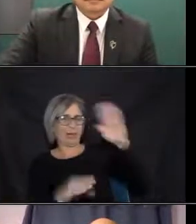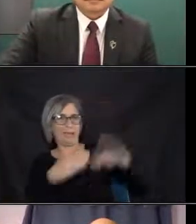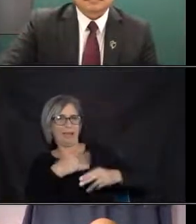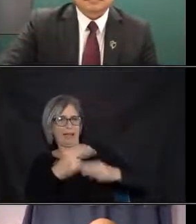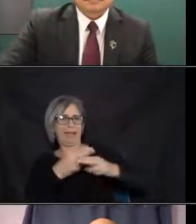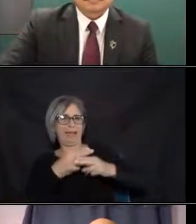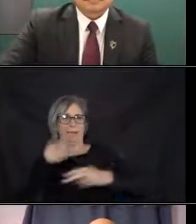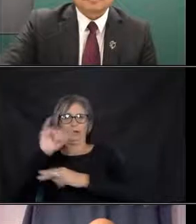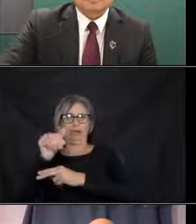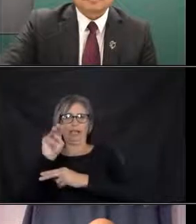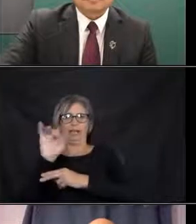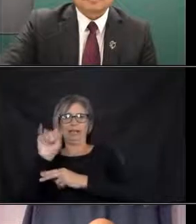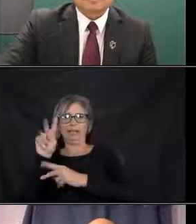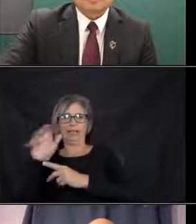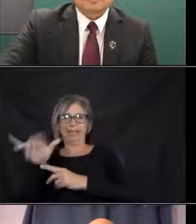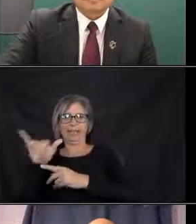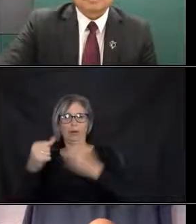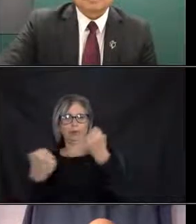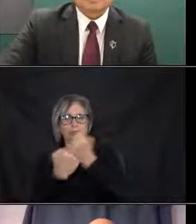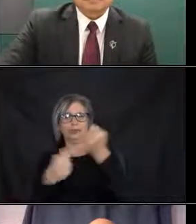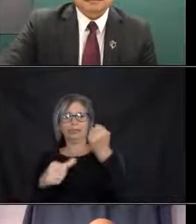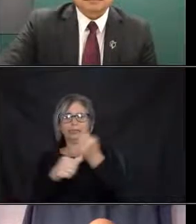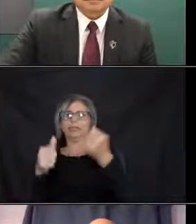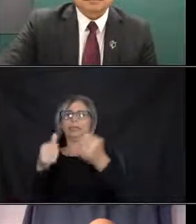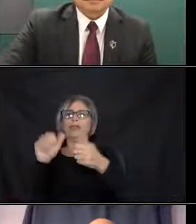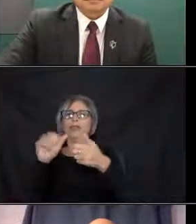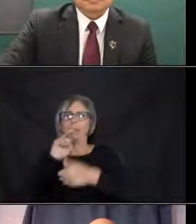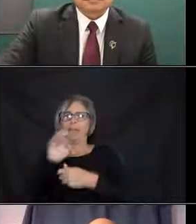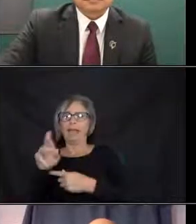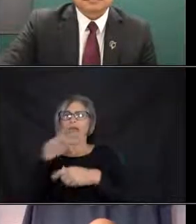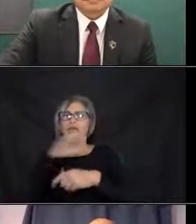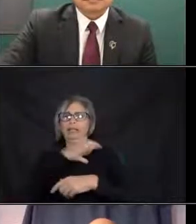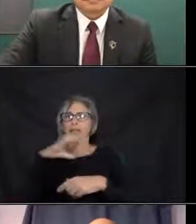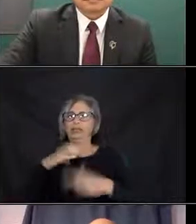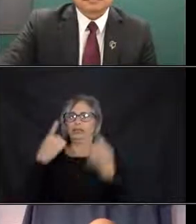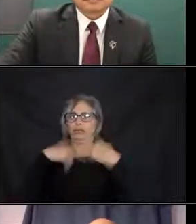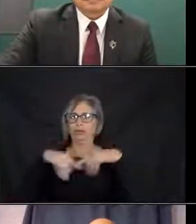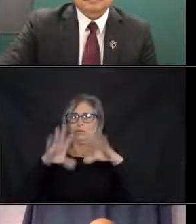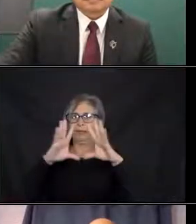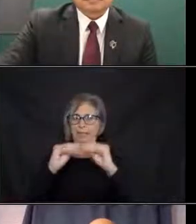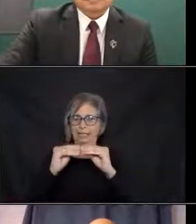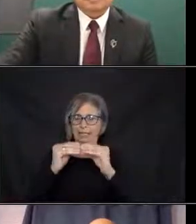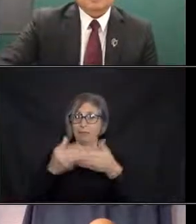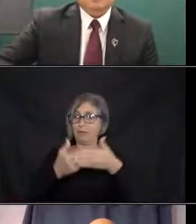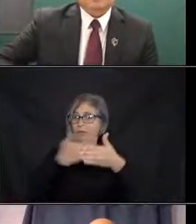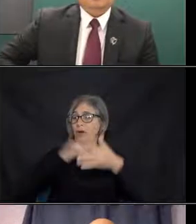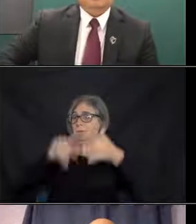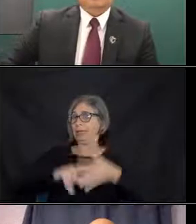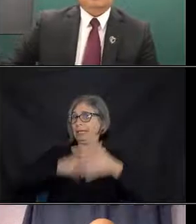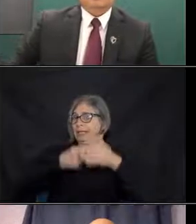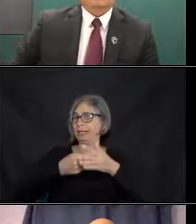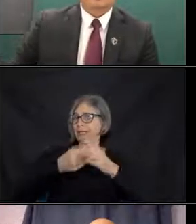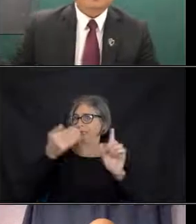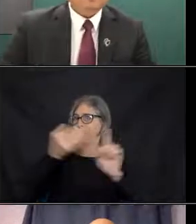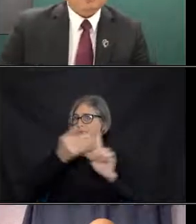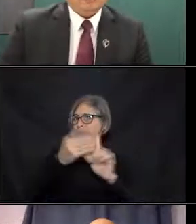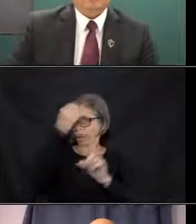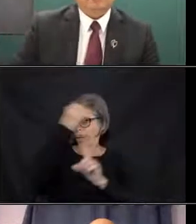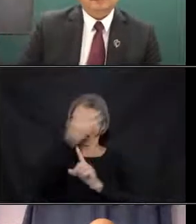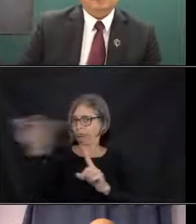and I'll be providing assistance to the mayor and the elected officials during today's meeting. Before we start, I'd like to review a few housekeeping items so the